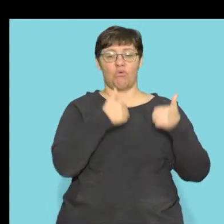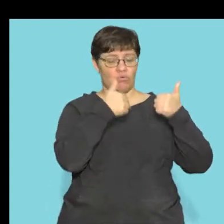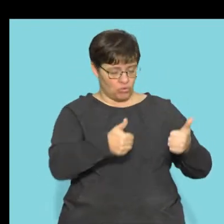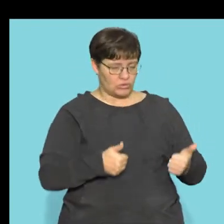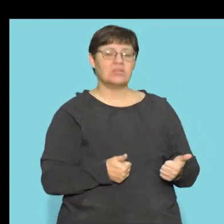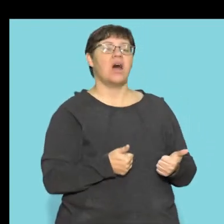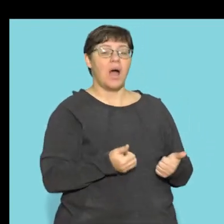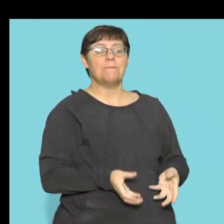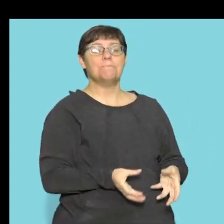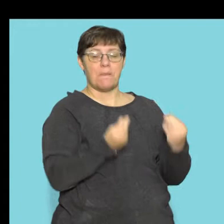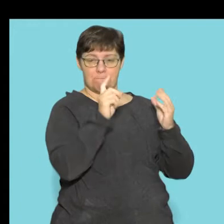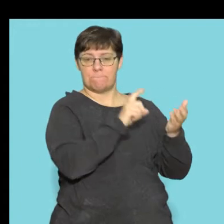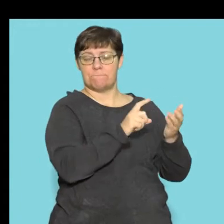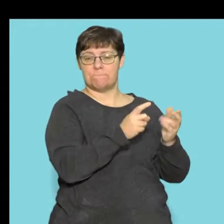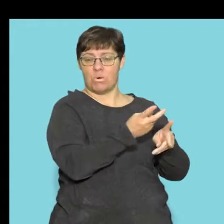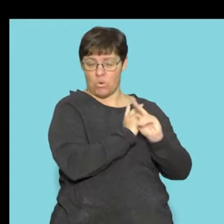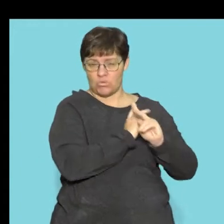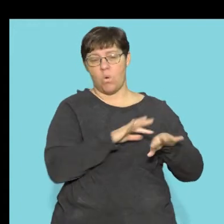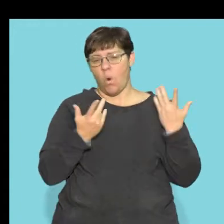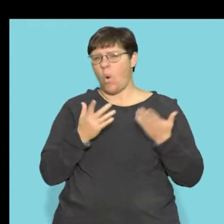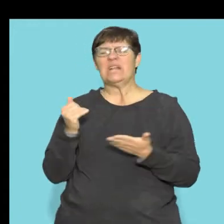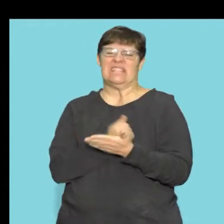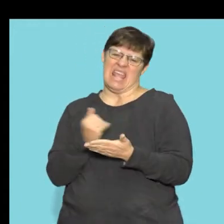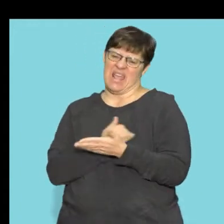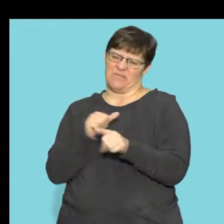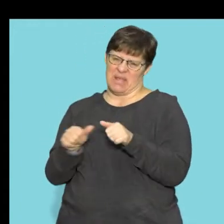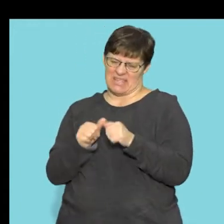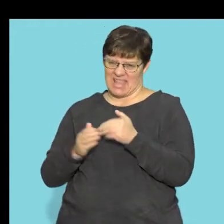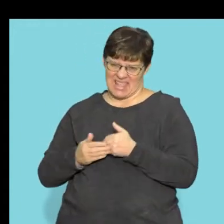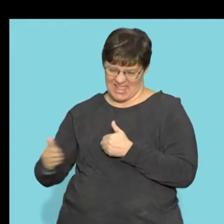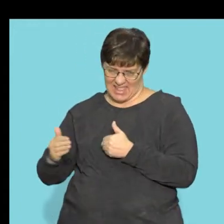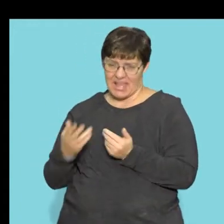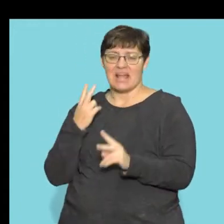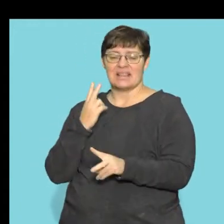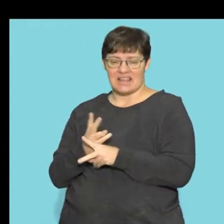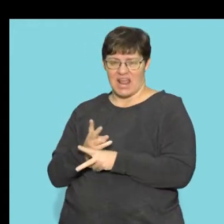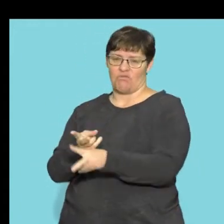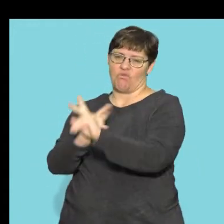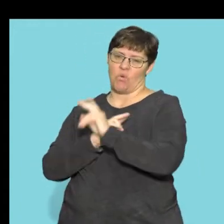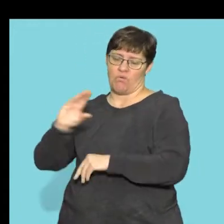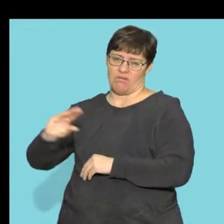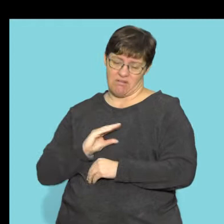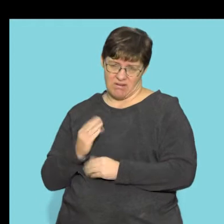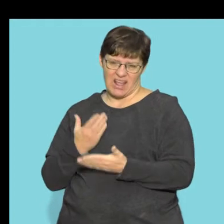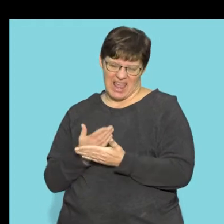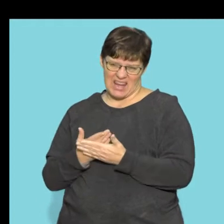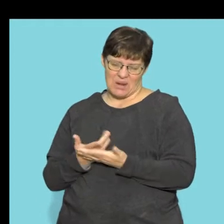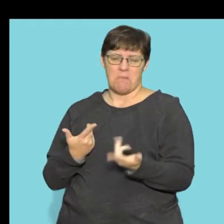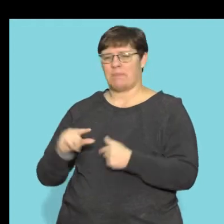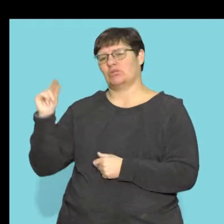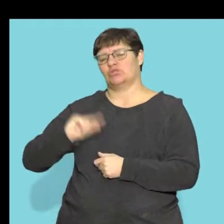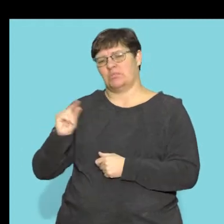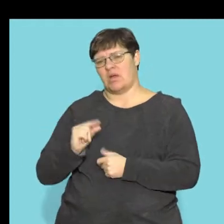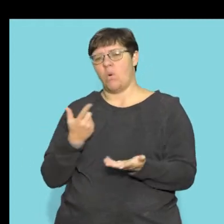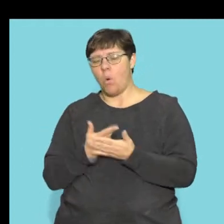if you go ahead, take out the loan, or maybe save up some money for some time in order to take out a cheaper